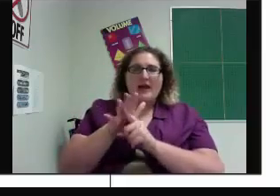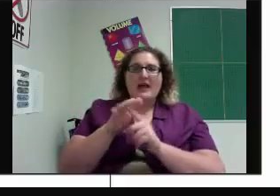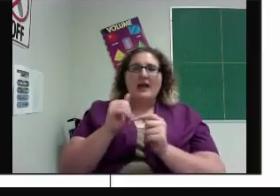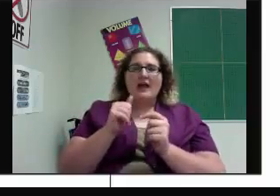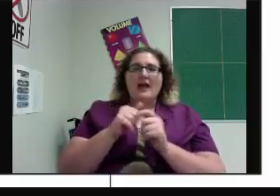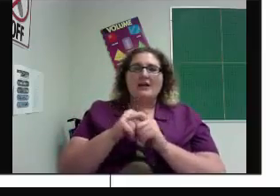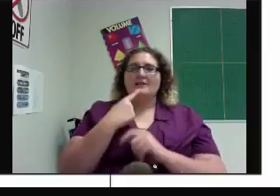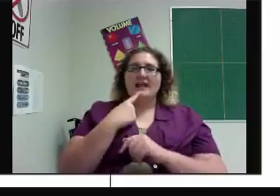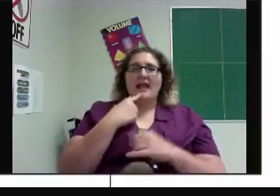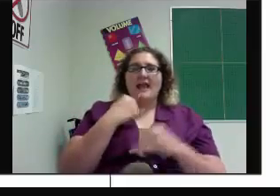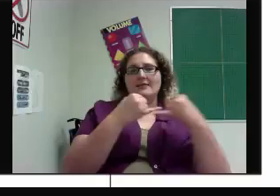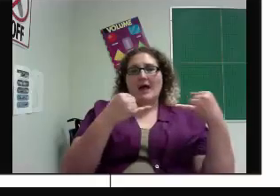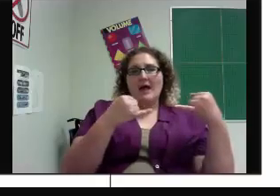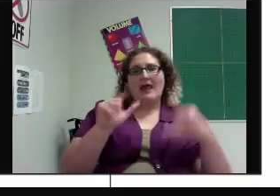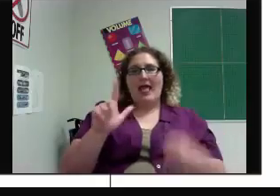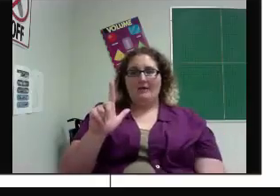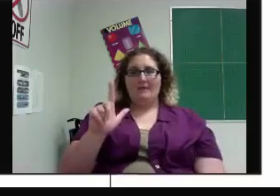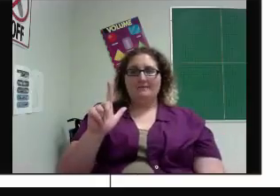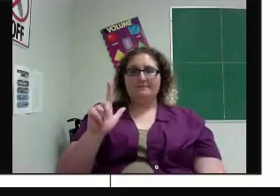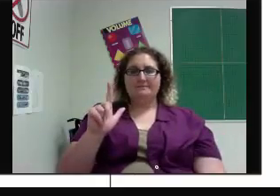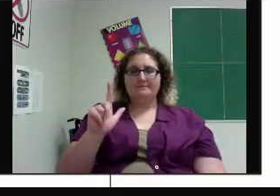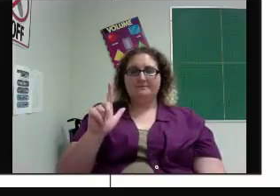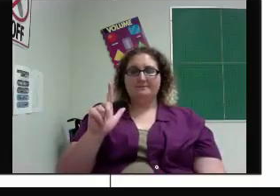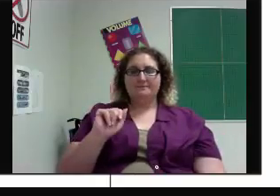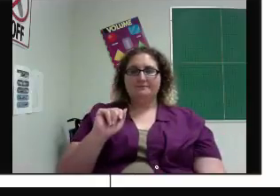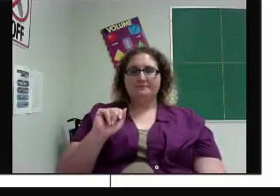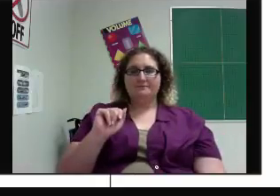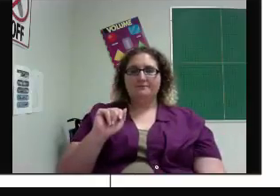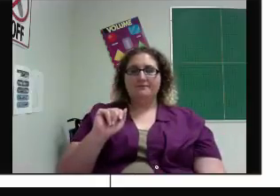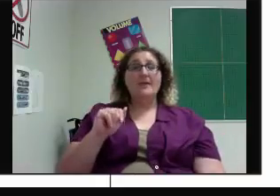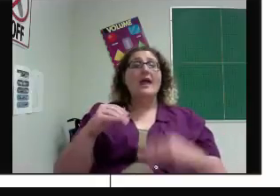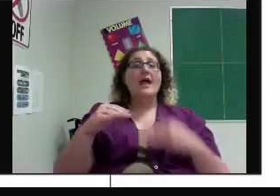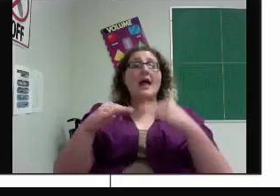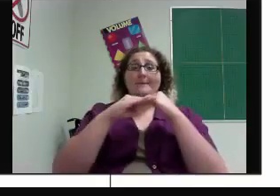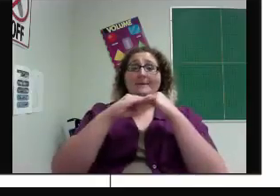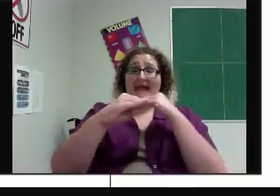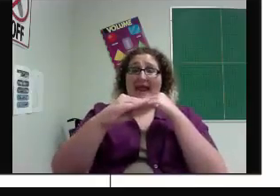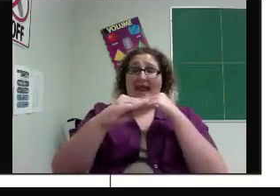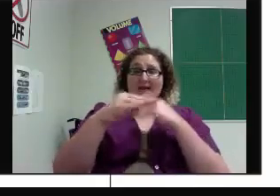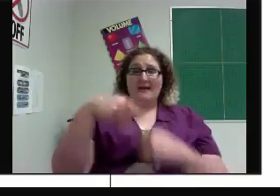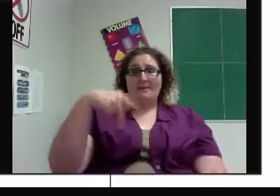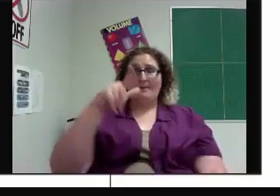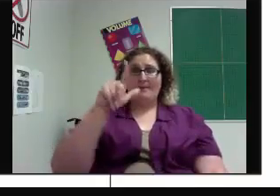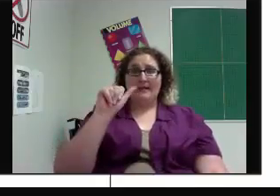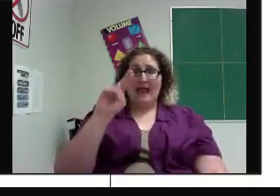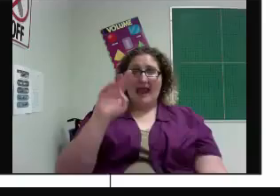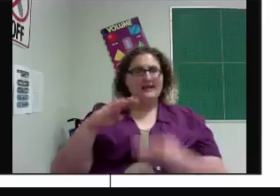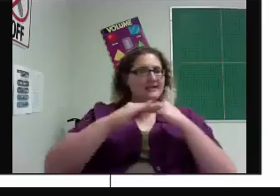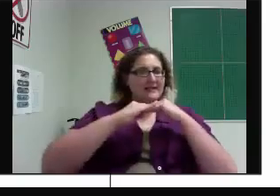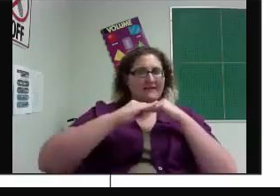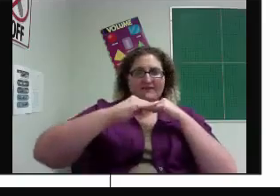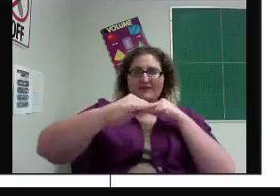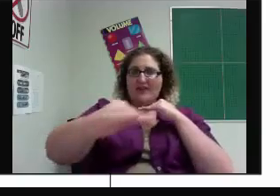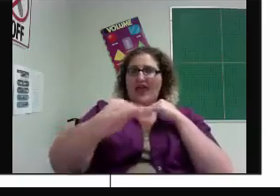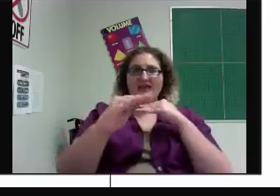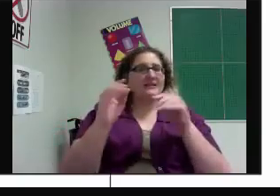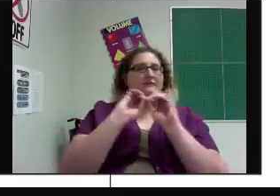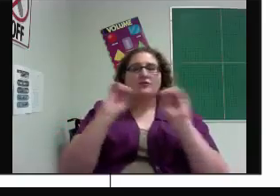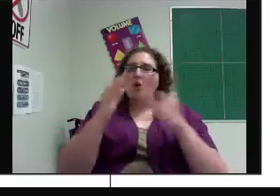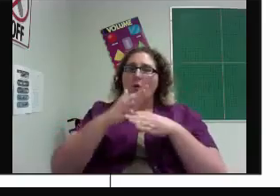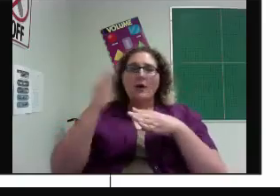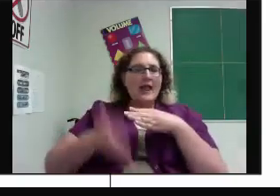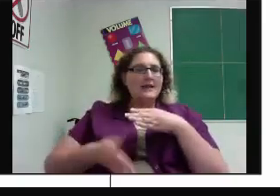you'd say it's line L. Okay, a plane is a flat surface that extends without end and has